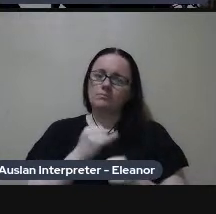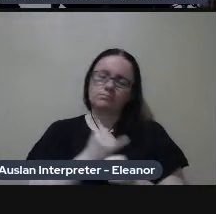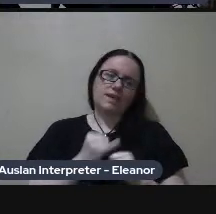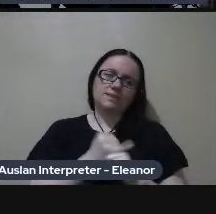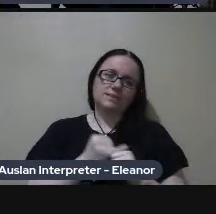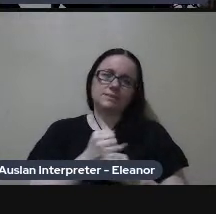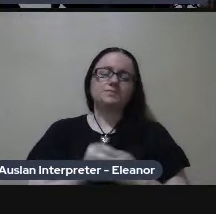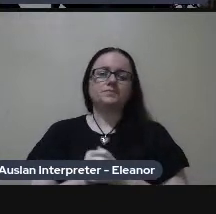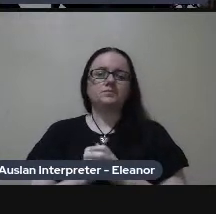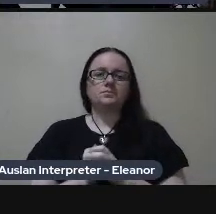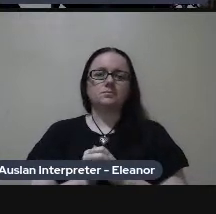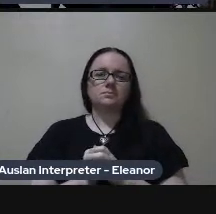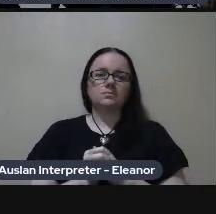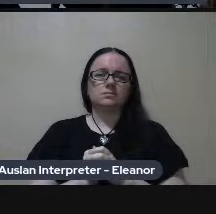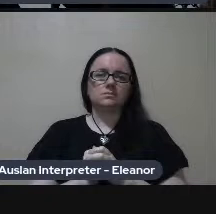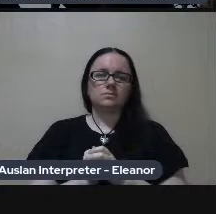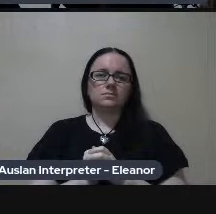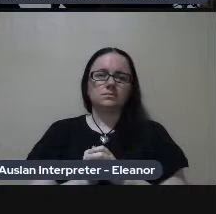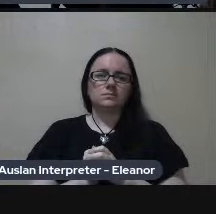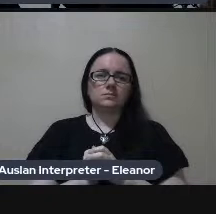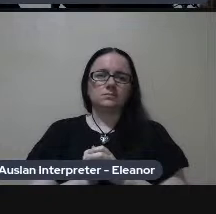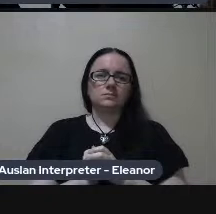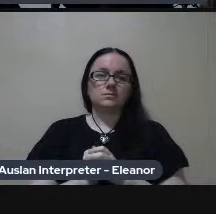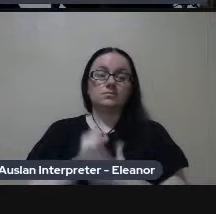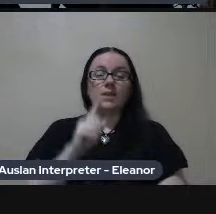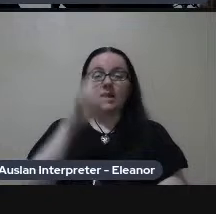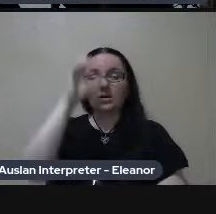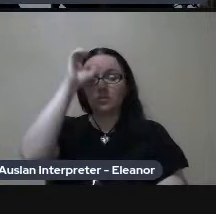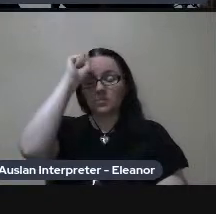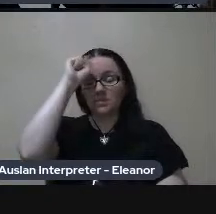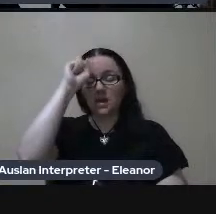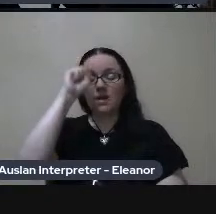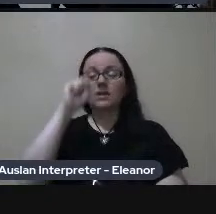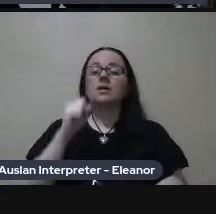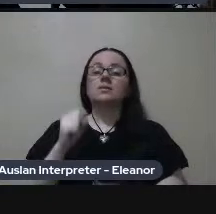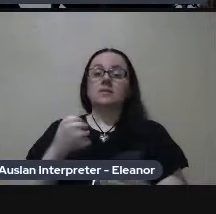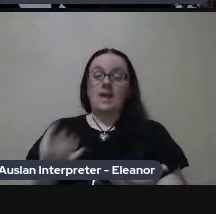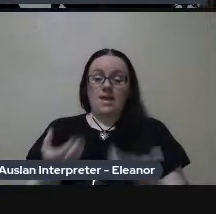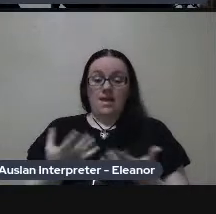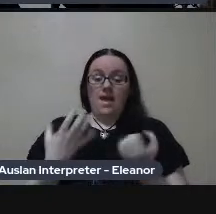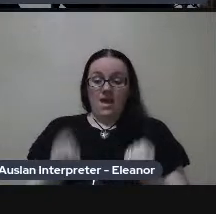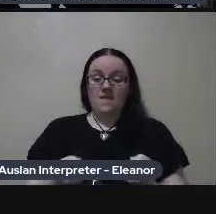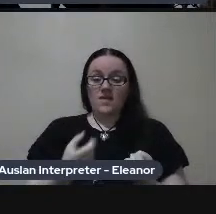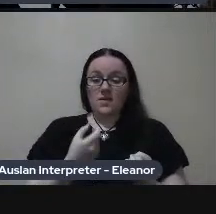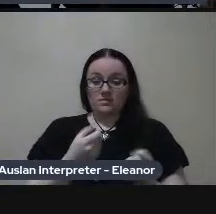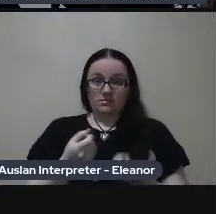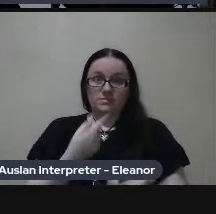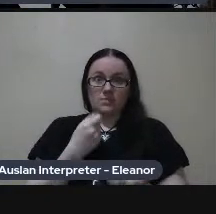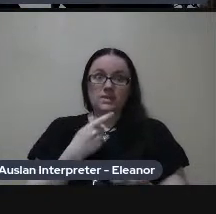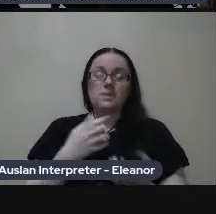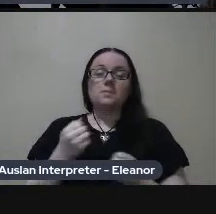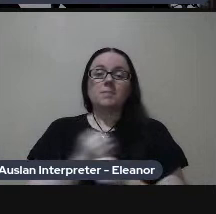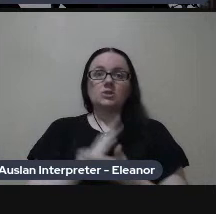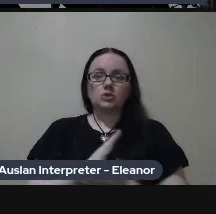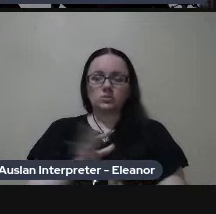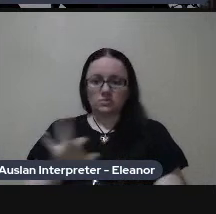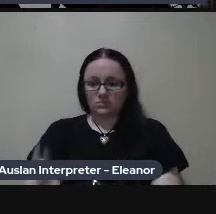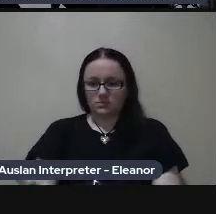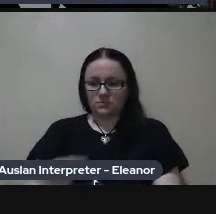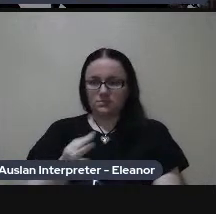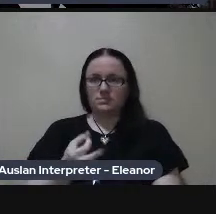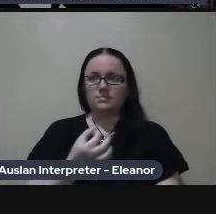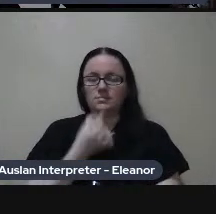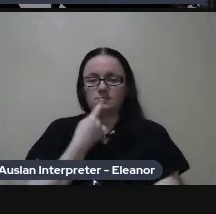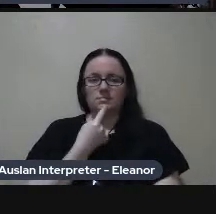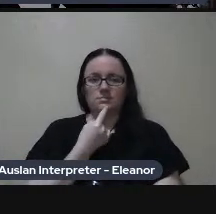of where we started off a few minutes ago, is just remembering to take your medicines. That's really important because being prescribed medication, having it dispensed